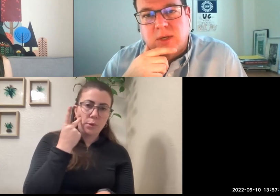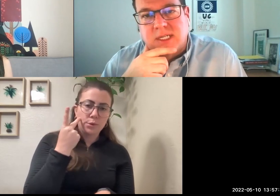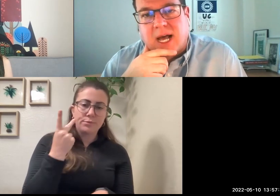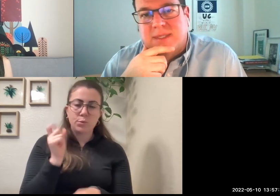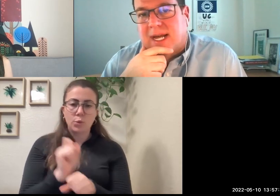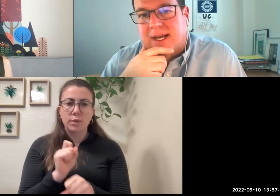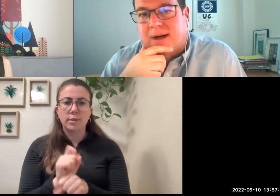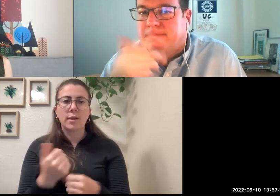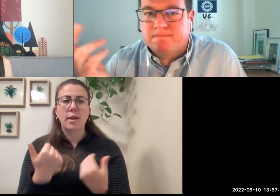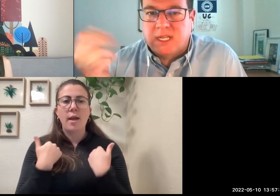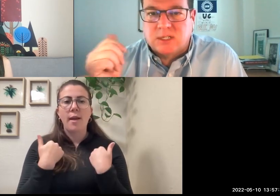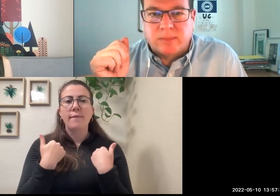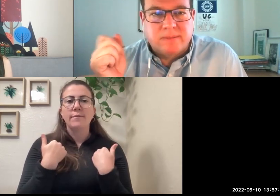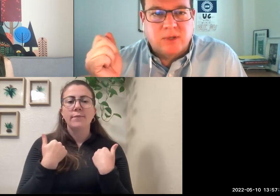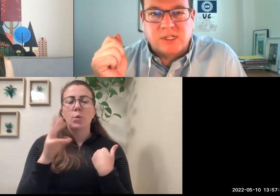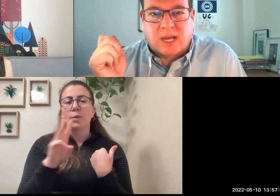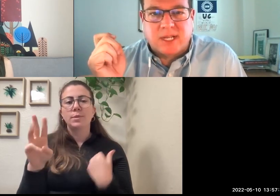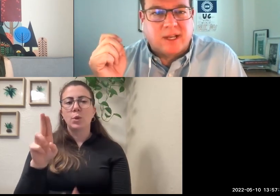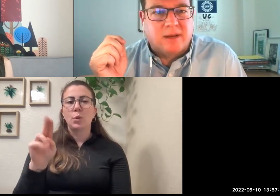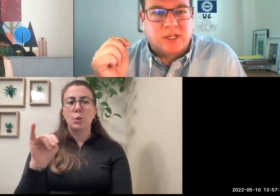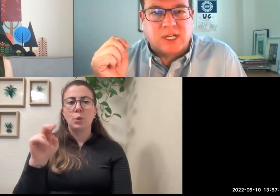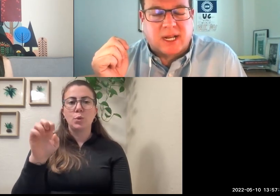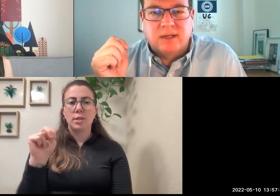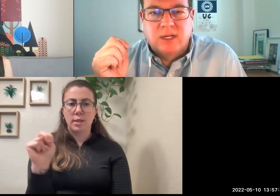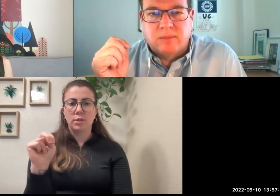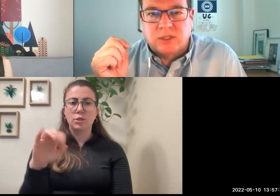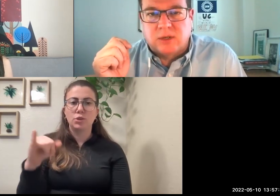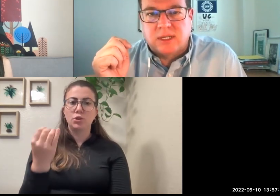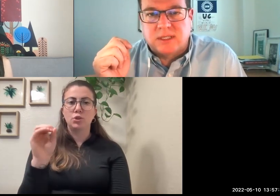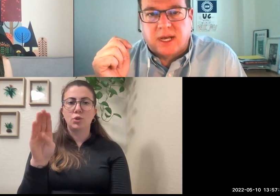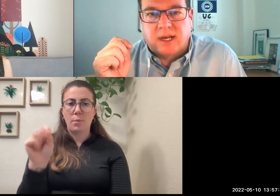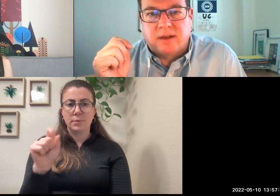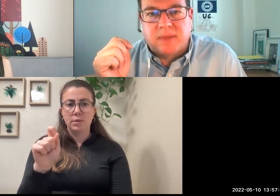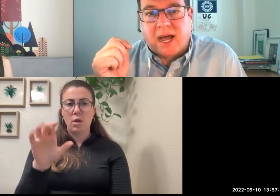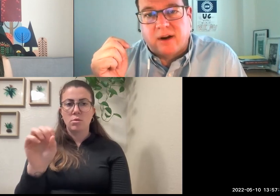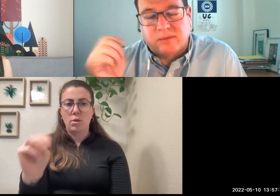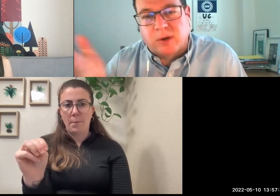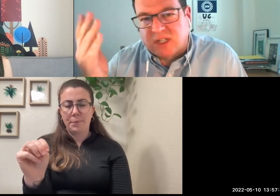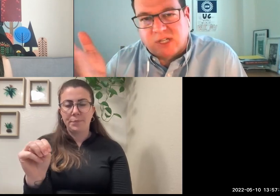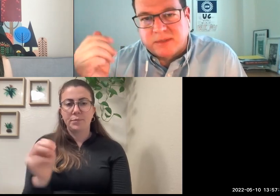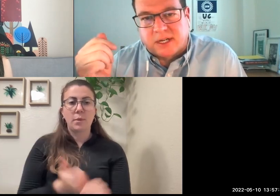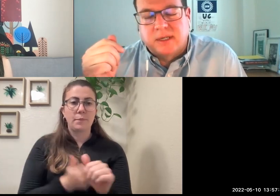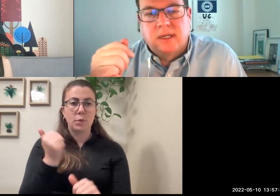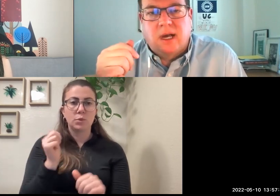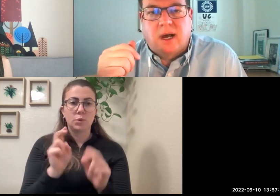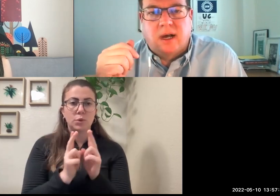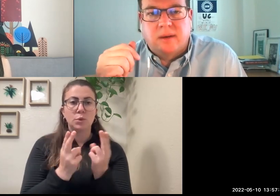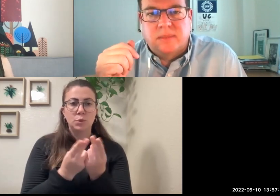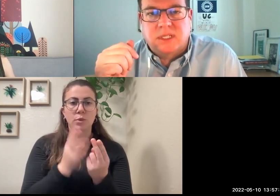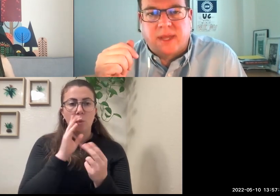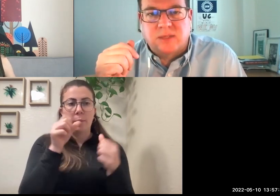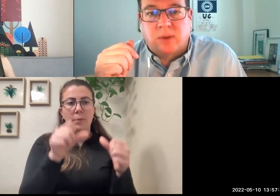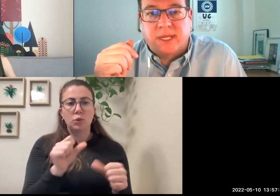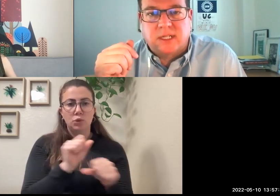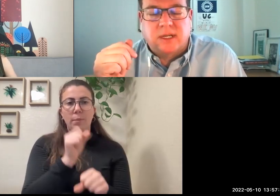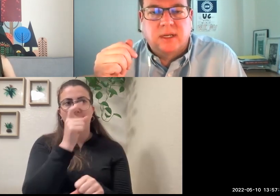called unionjobs.com. Easy to remember, unionjobs.com. You can check it out. Most unions post their jobs there.